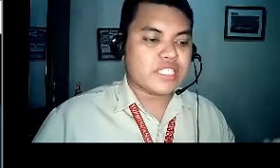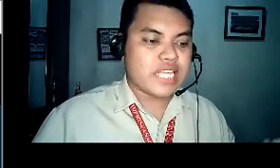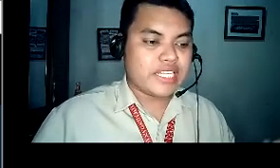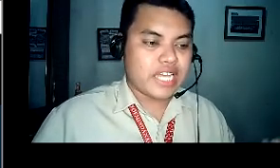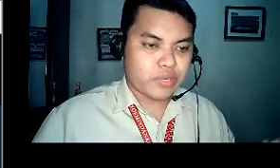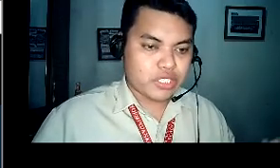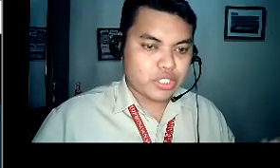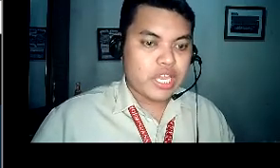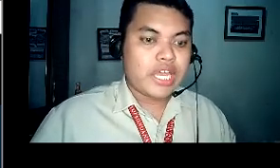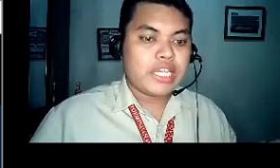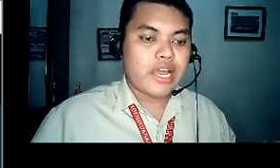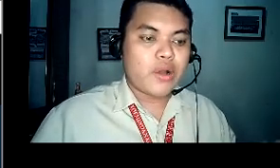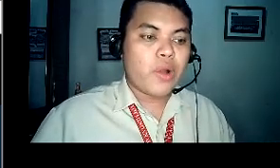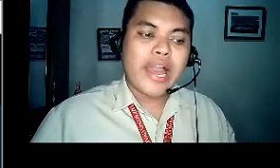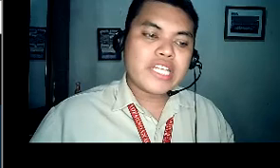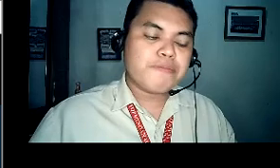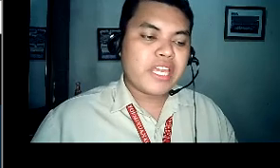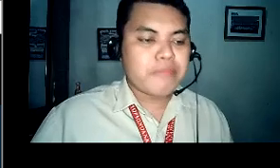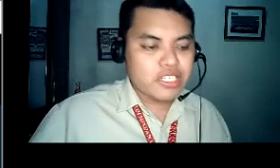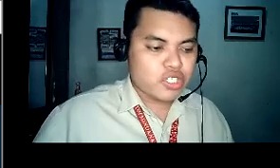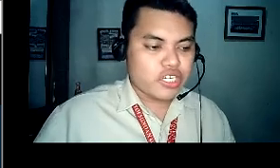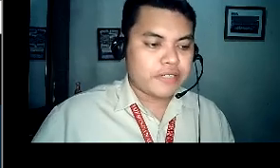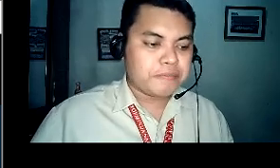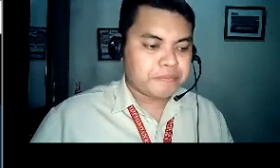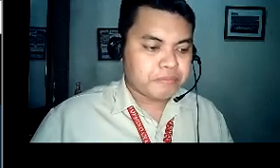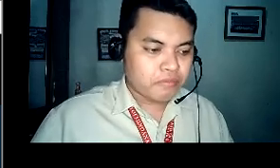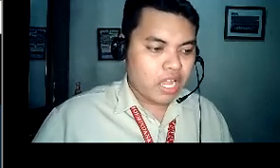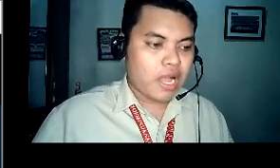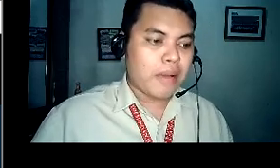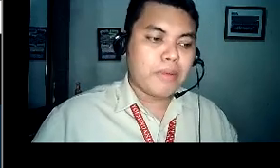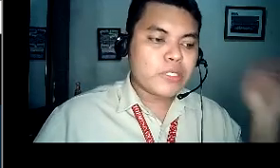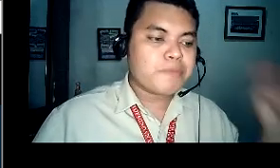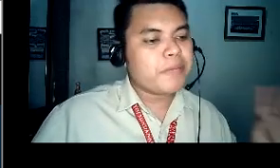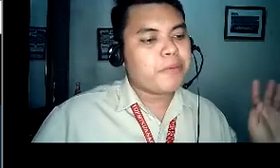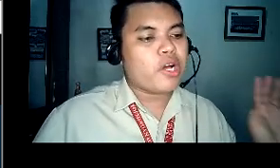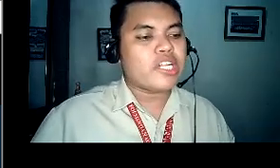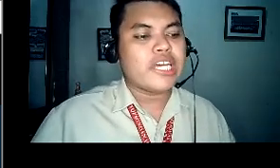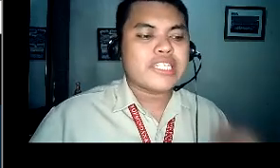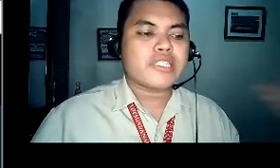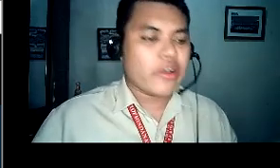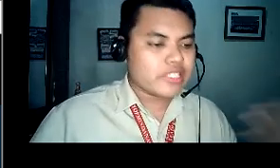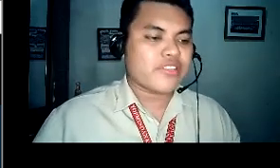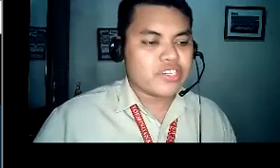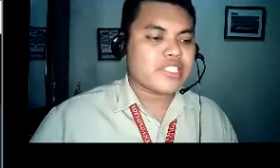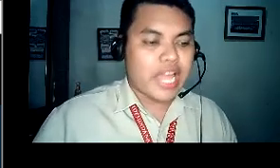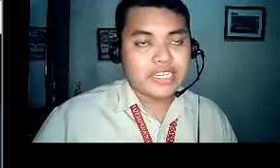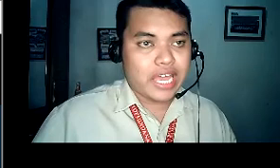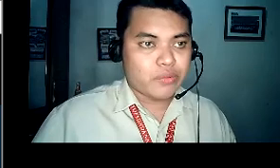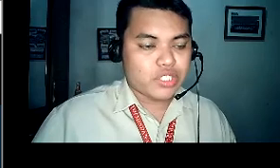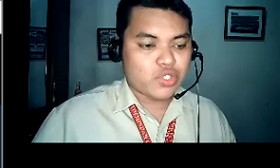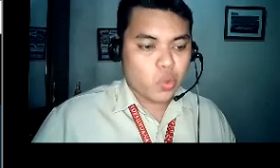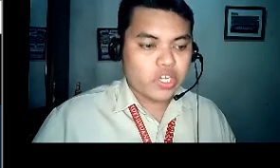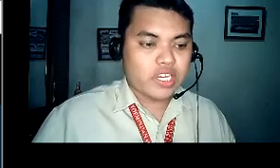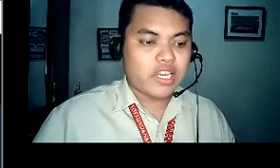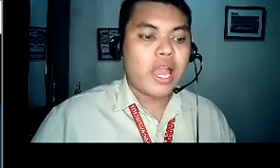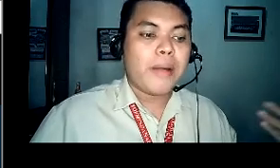of sign language. Now, as being mentioned, most people start their sign